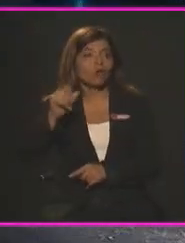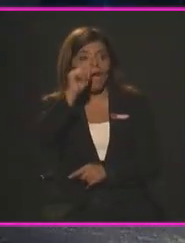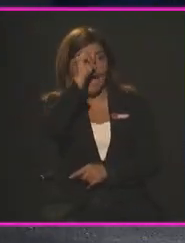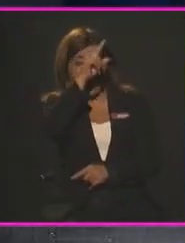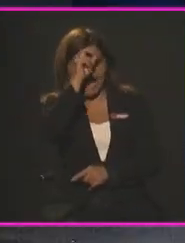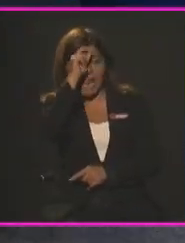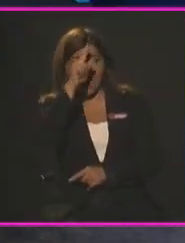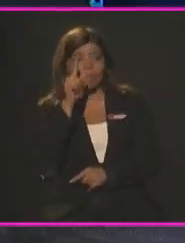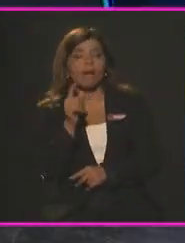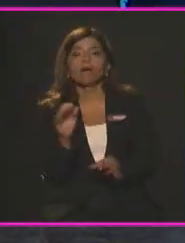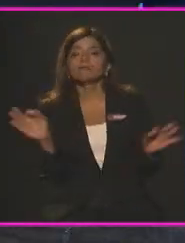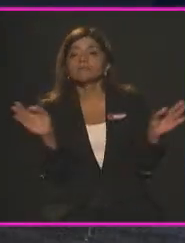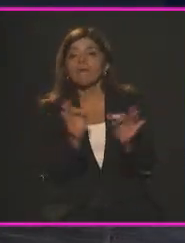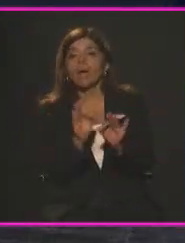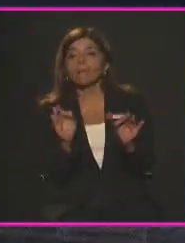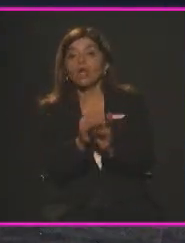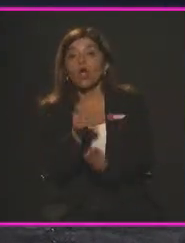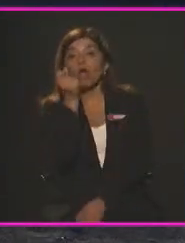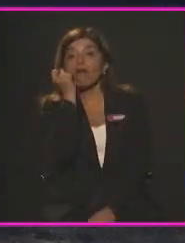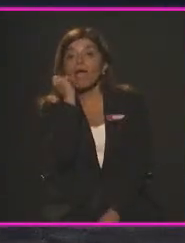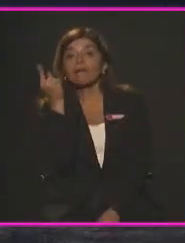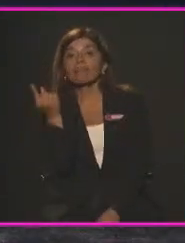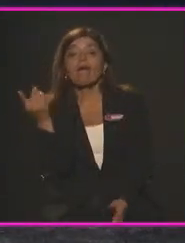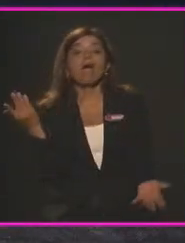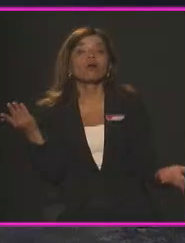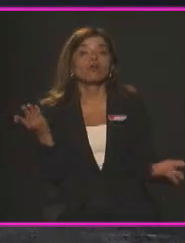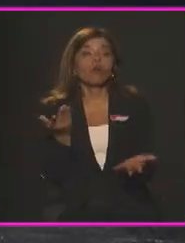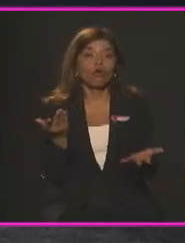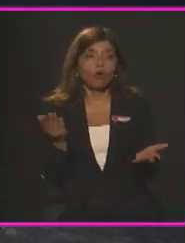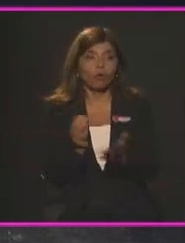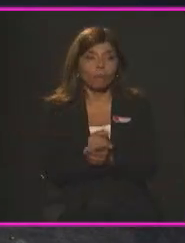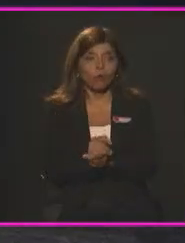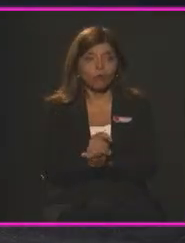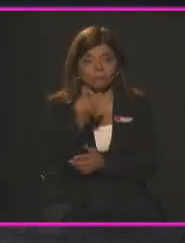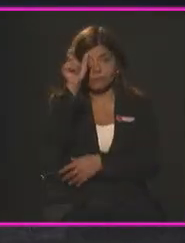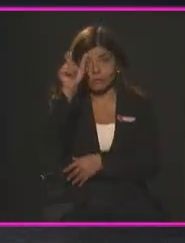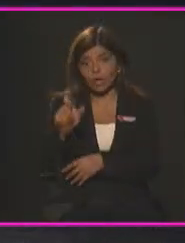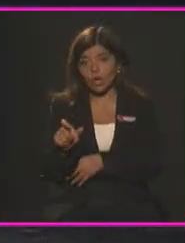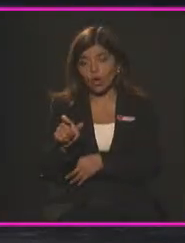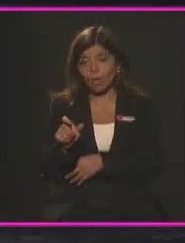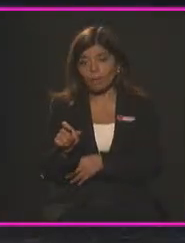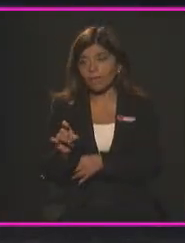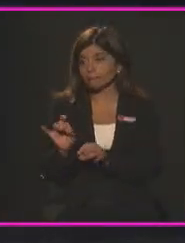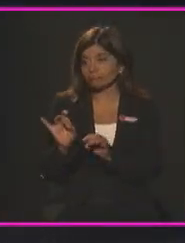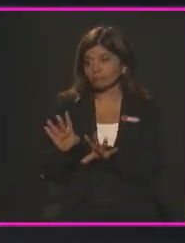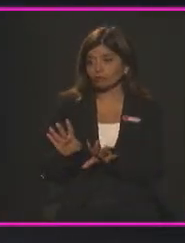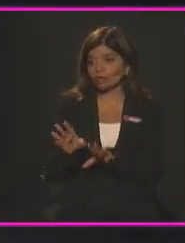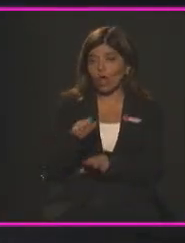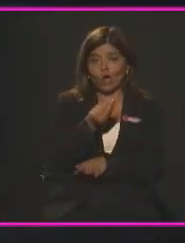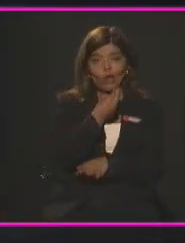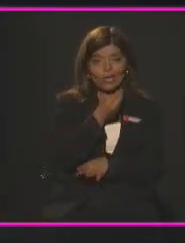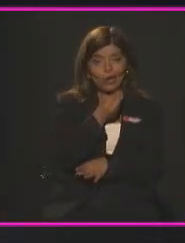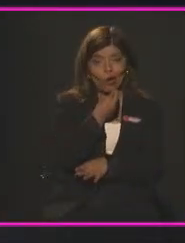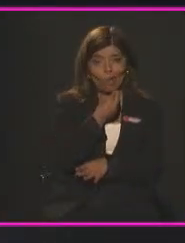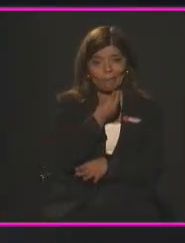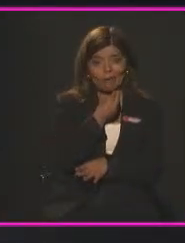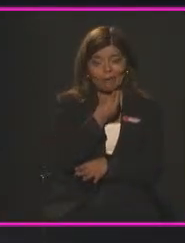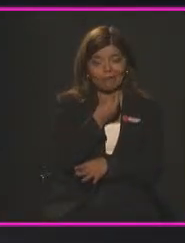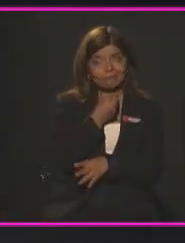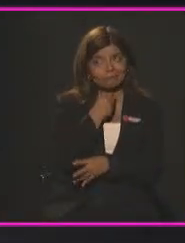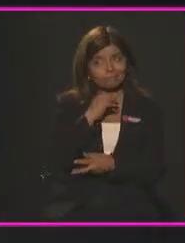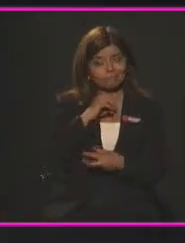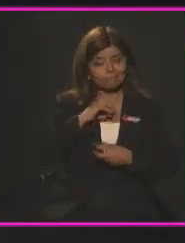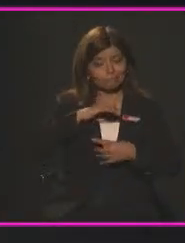the idea as der Mensch ist, was isst, or the person is what he eats, which I guess is a much better pun